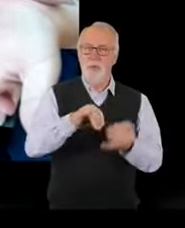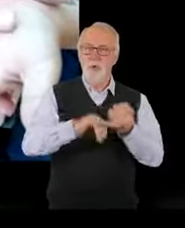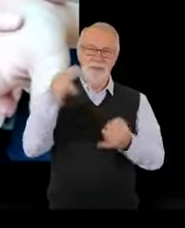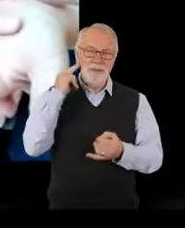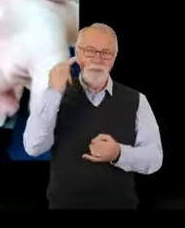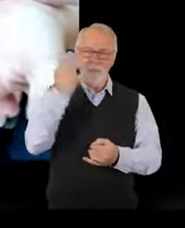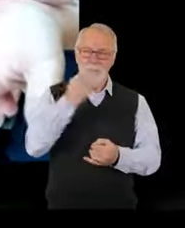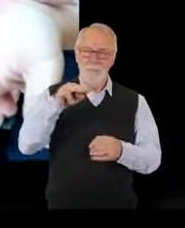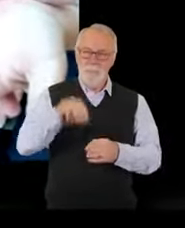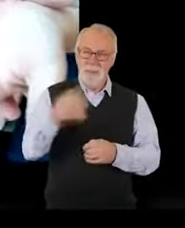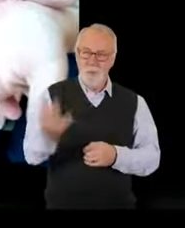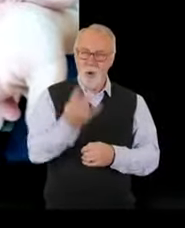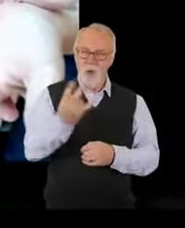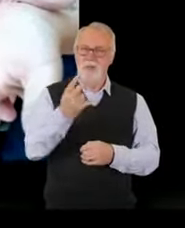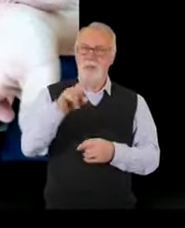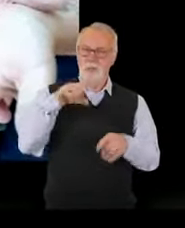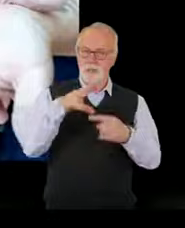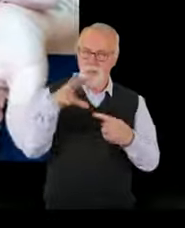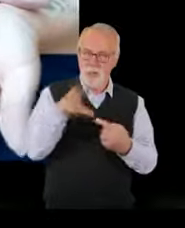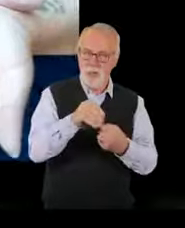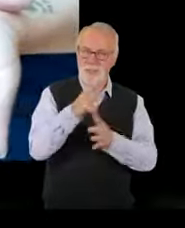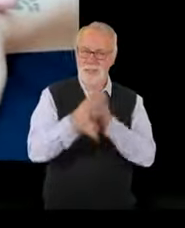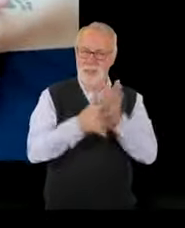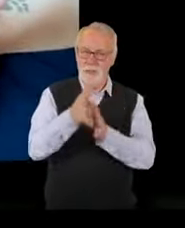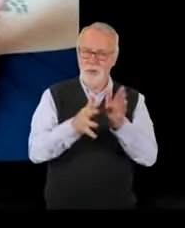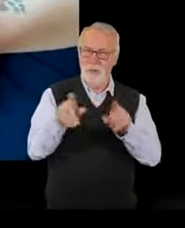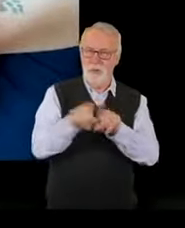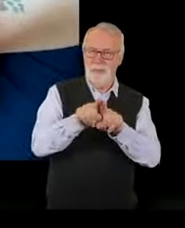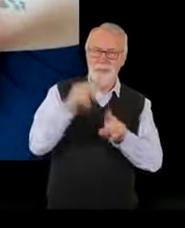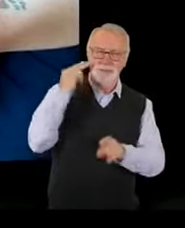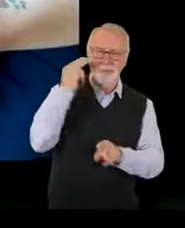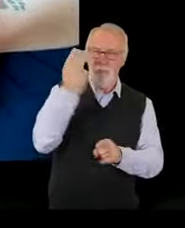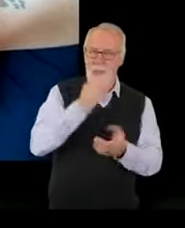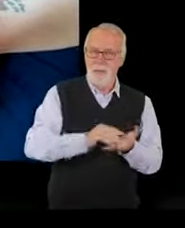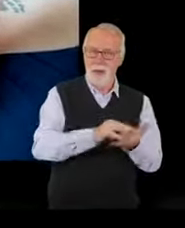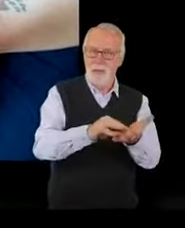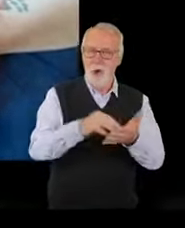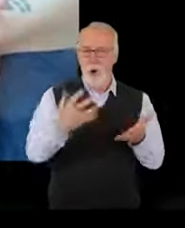such as Deaf Blind Manual or Block Alphabet to aid communication.